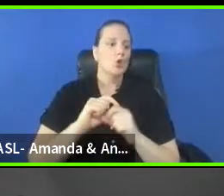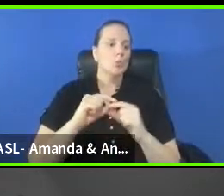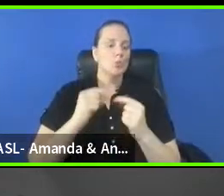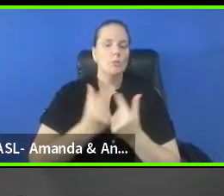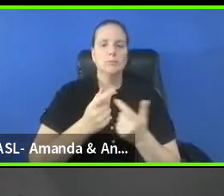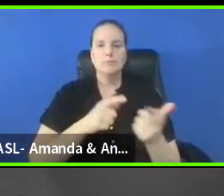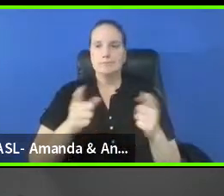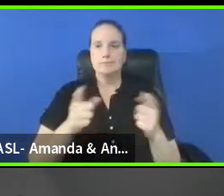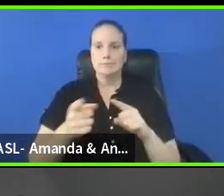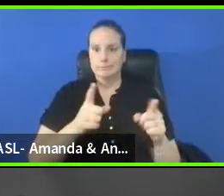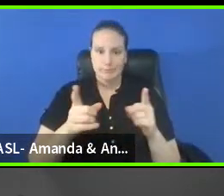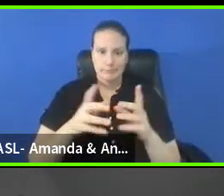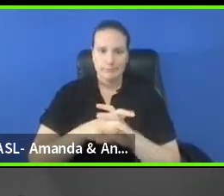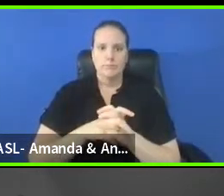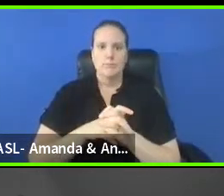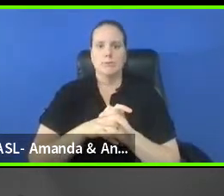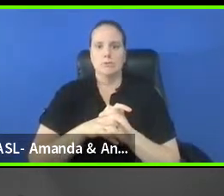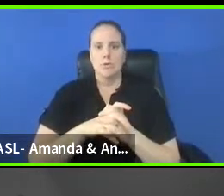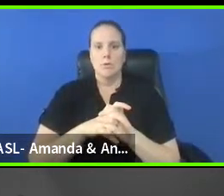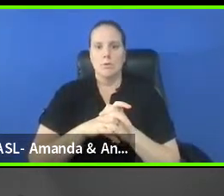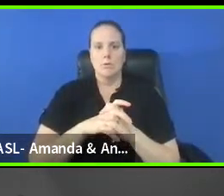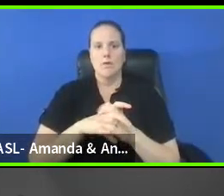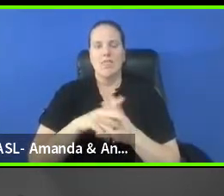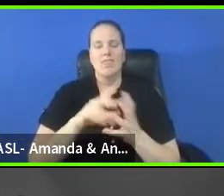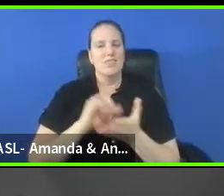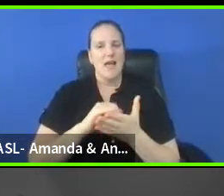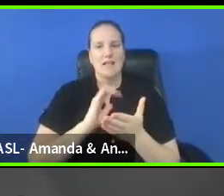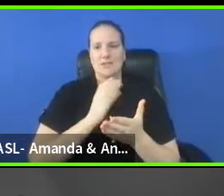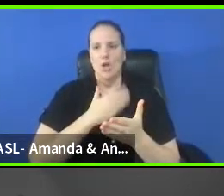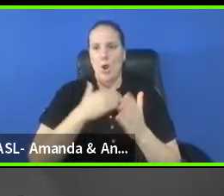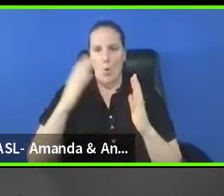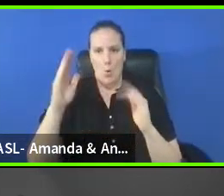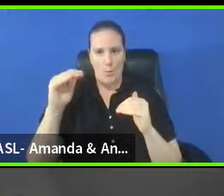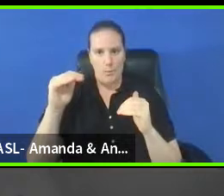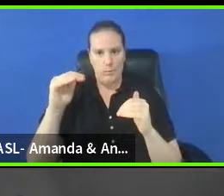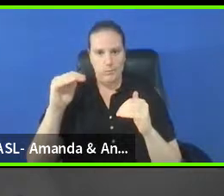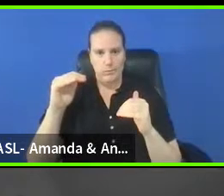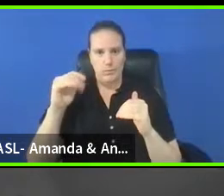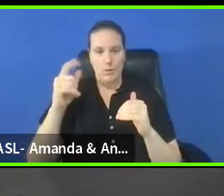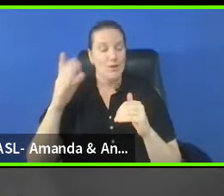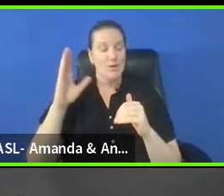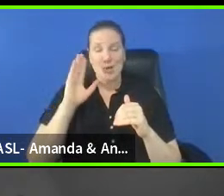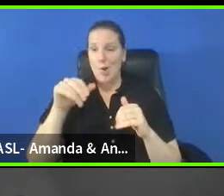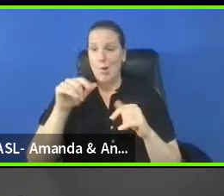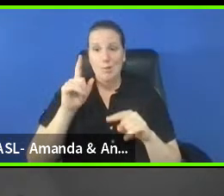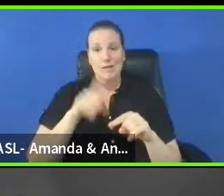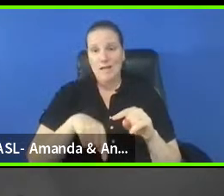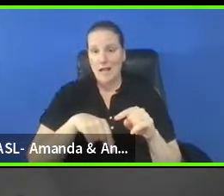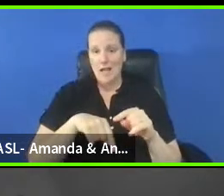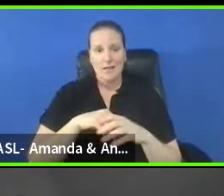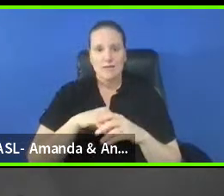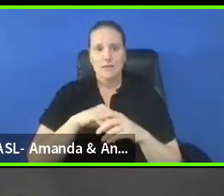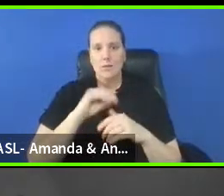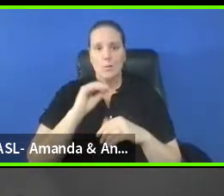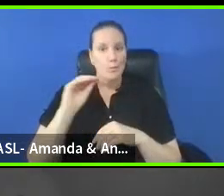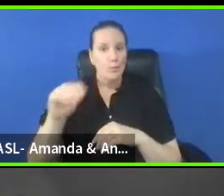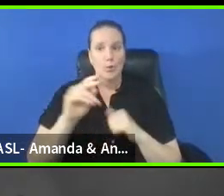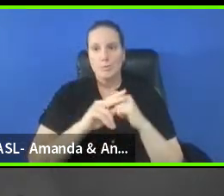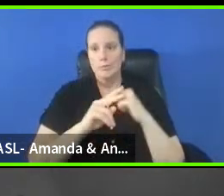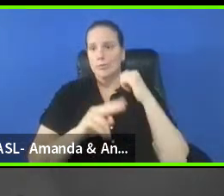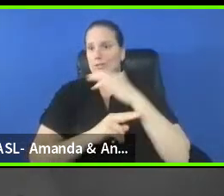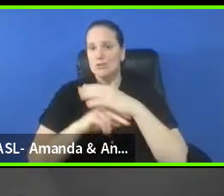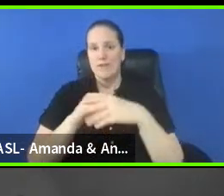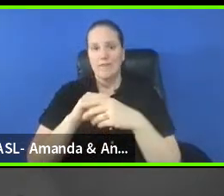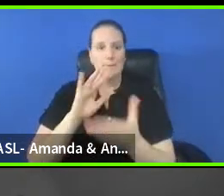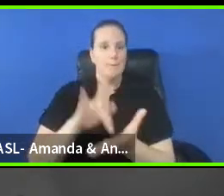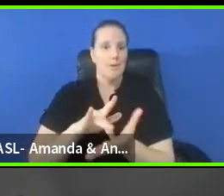vice versa. So that's our grand hope. But yeah, we know that we can't just plop a bridge down in the middle